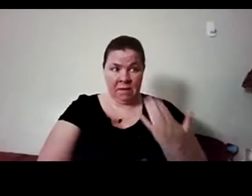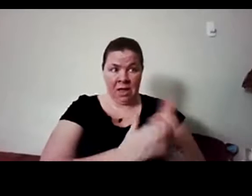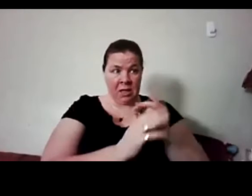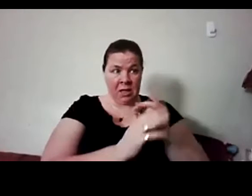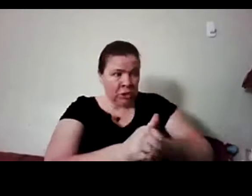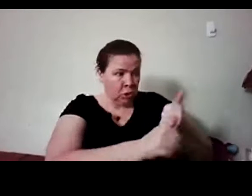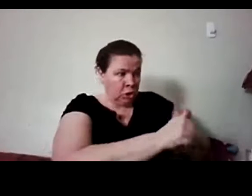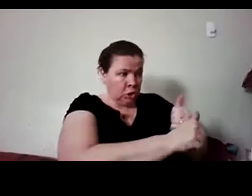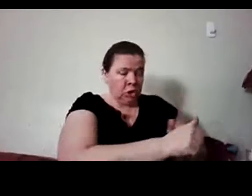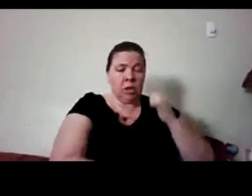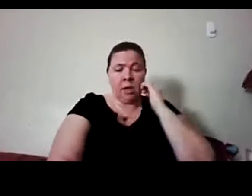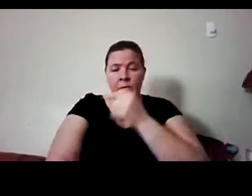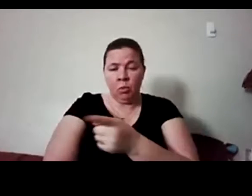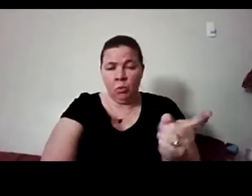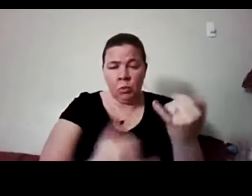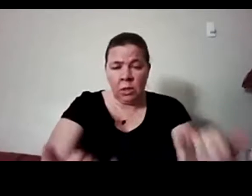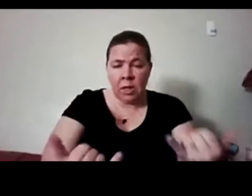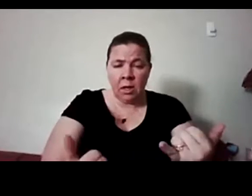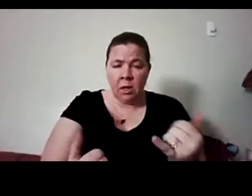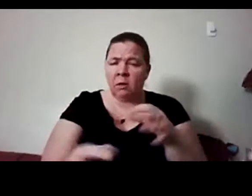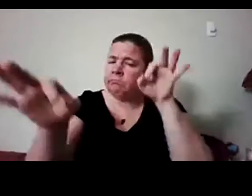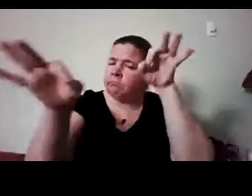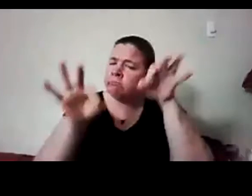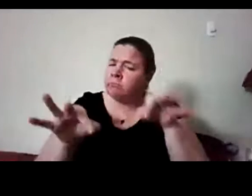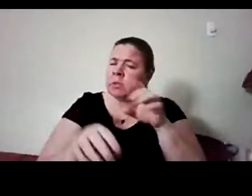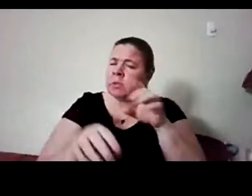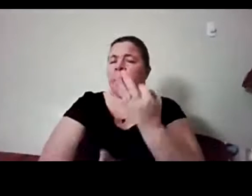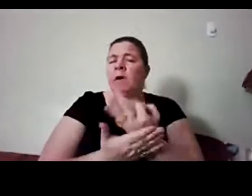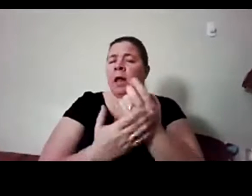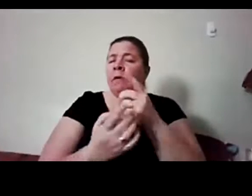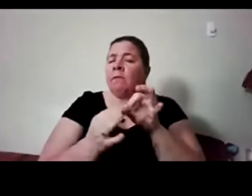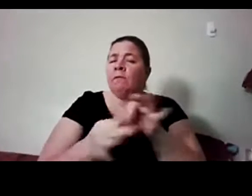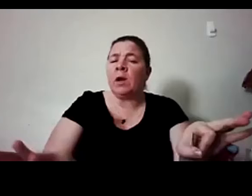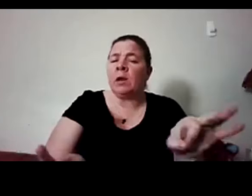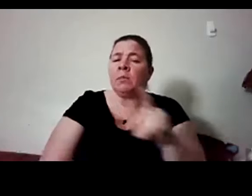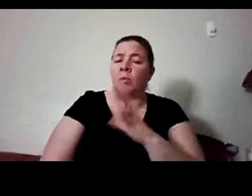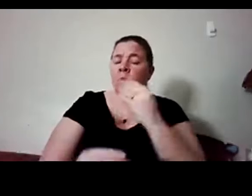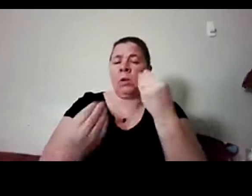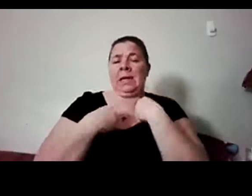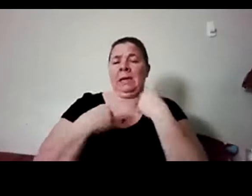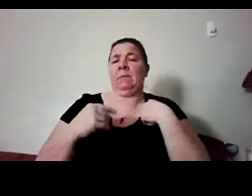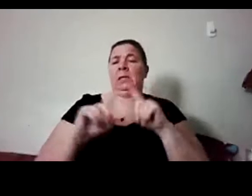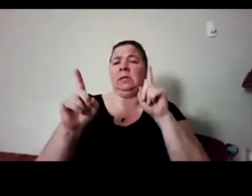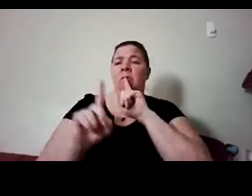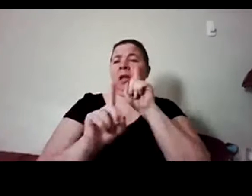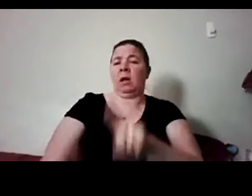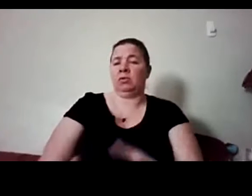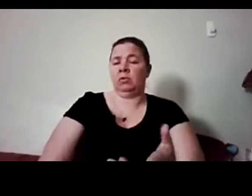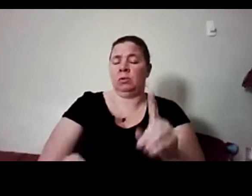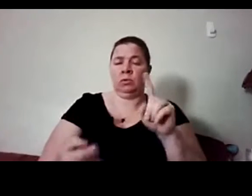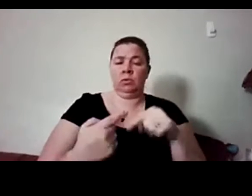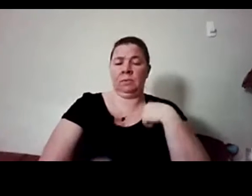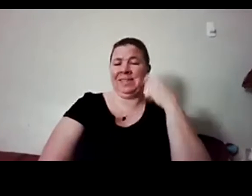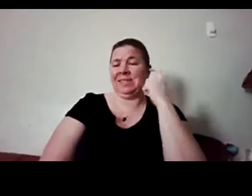and every one of you today, what is your definition of financial freedom? You're going to give me a different answer. To me, it